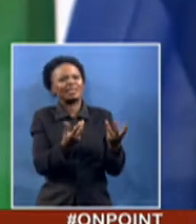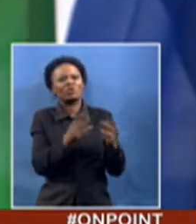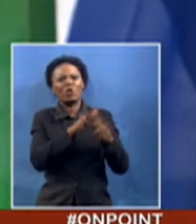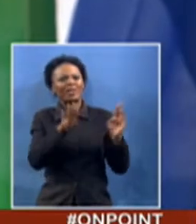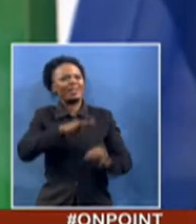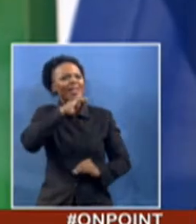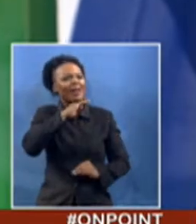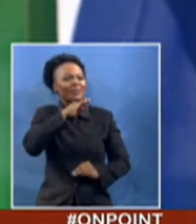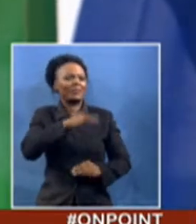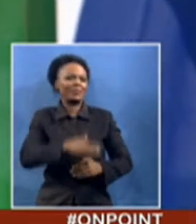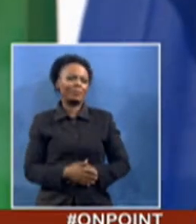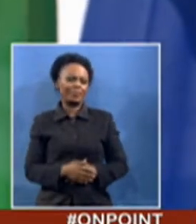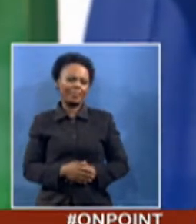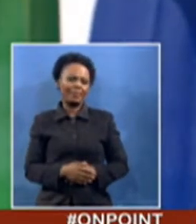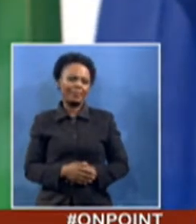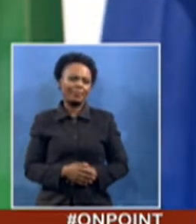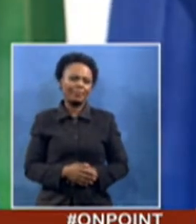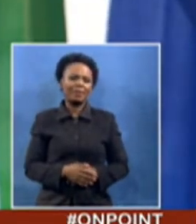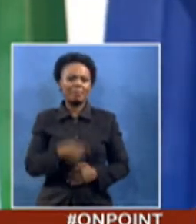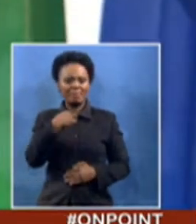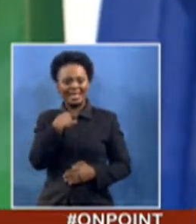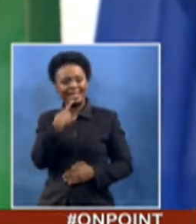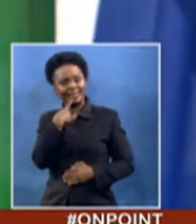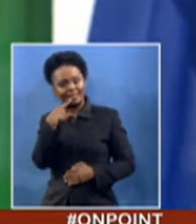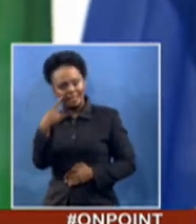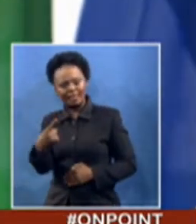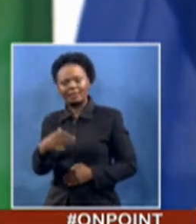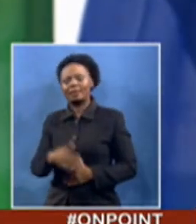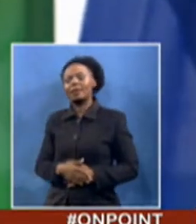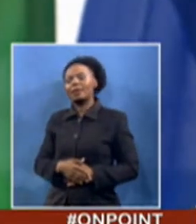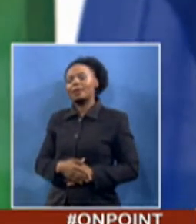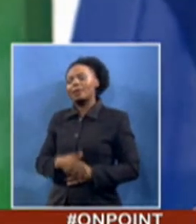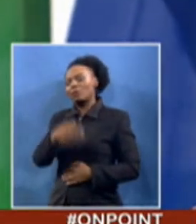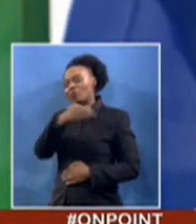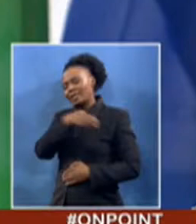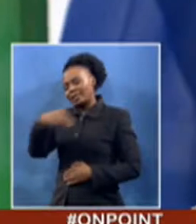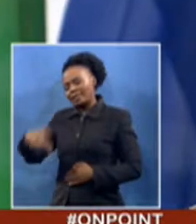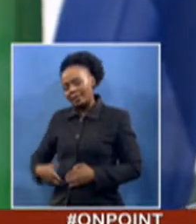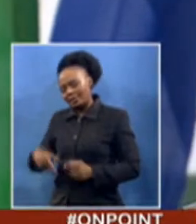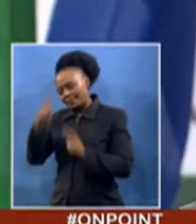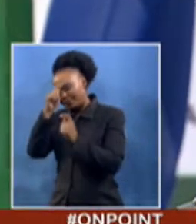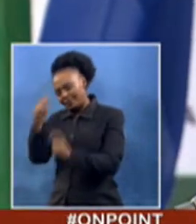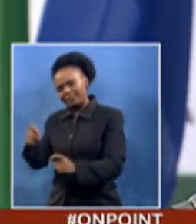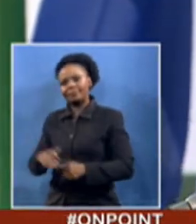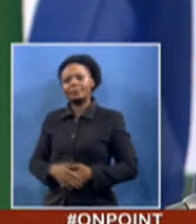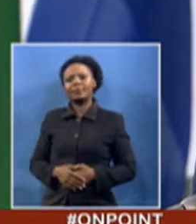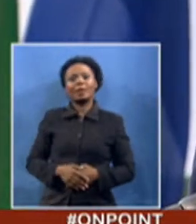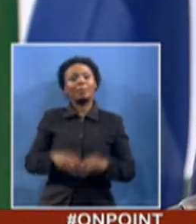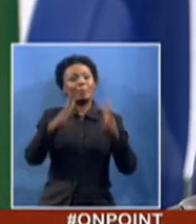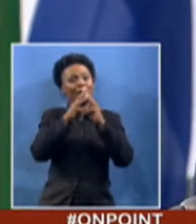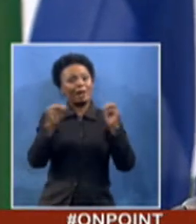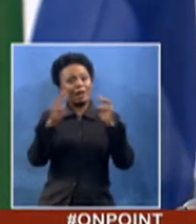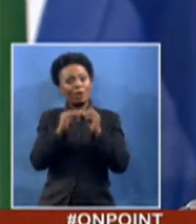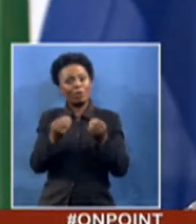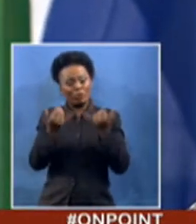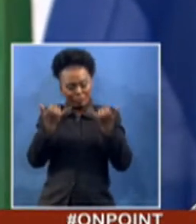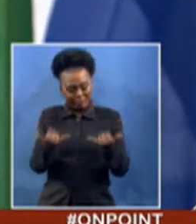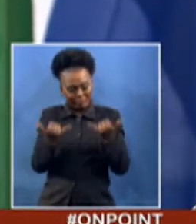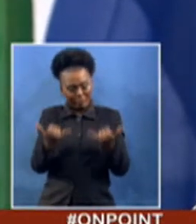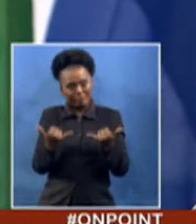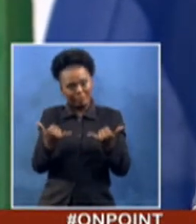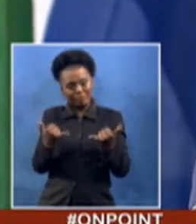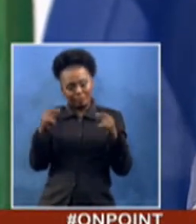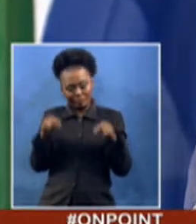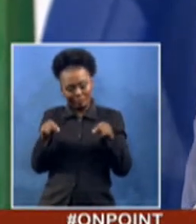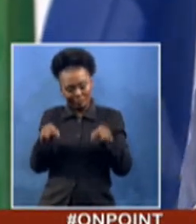can mention, Honorable President, that in Mangaung at the moment, we